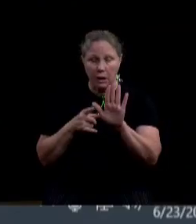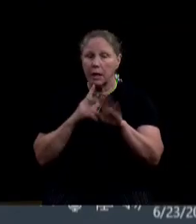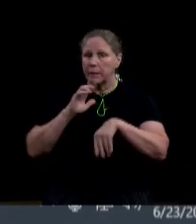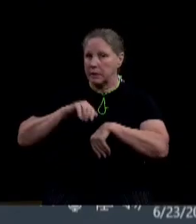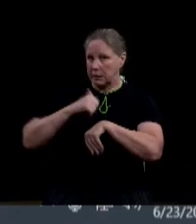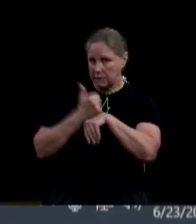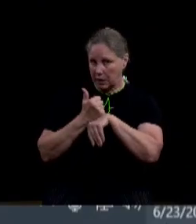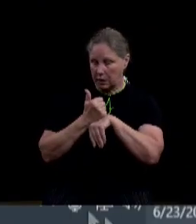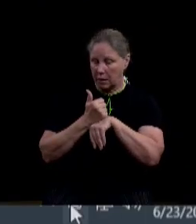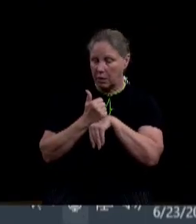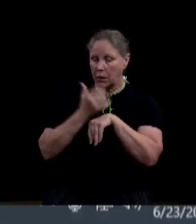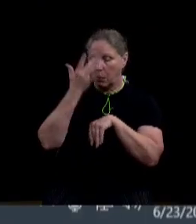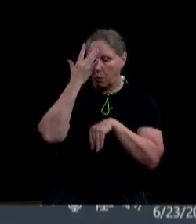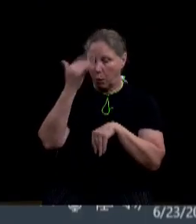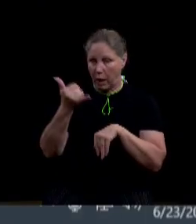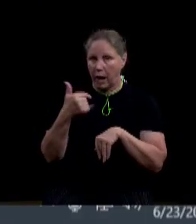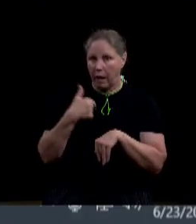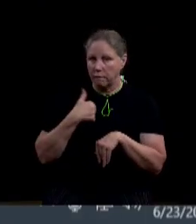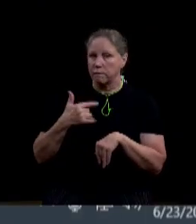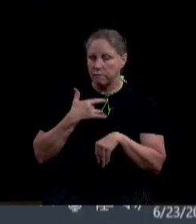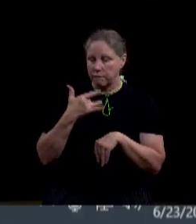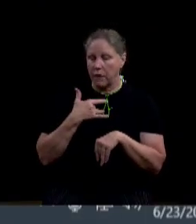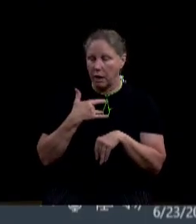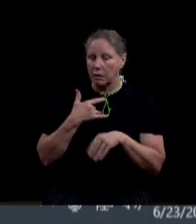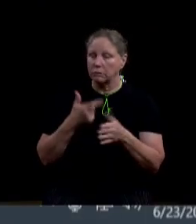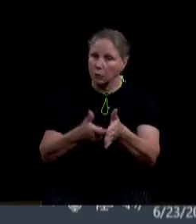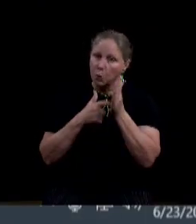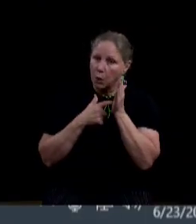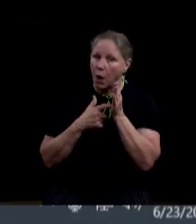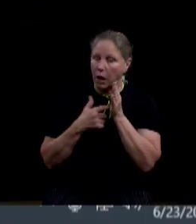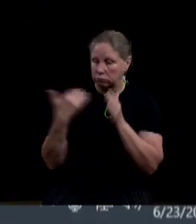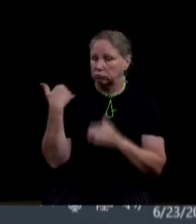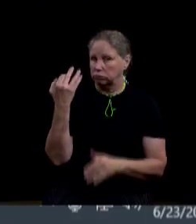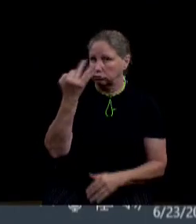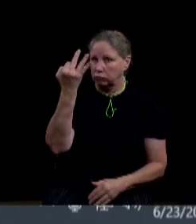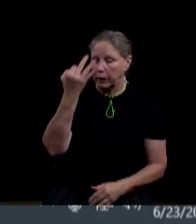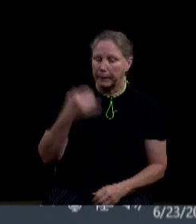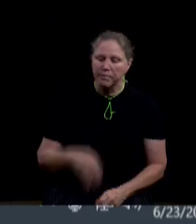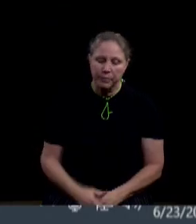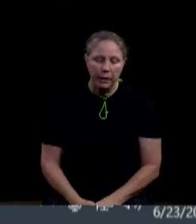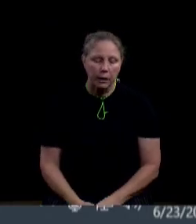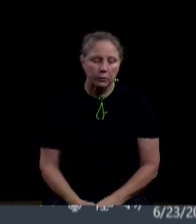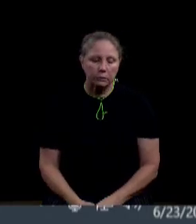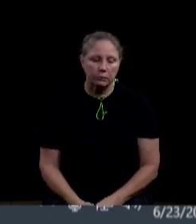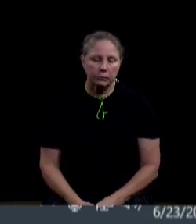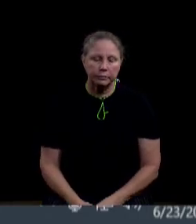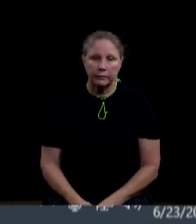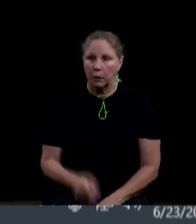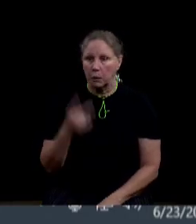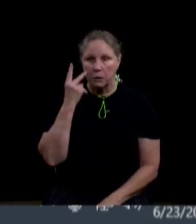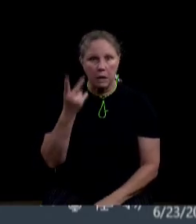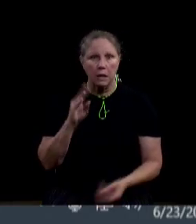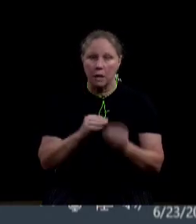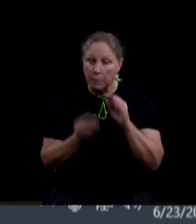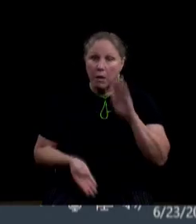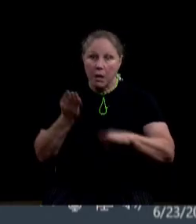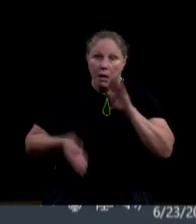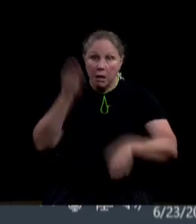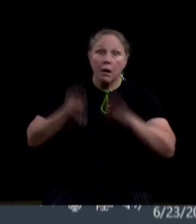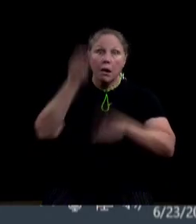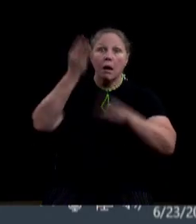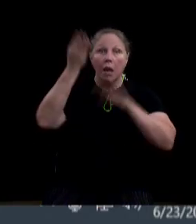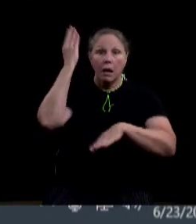pass that order on Friday. We were seeing this really rapid run up in cases, as Dr. Gray said, 1,600% over 2